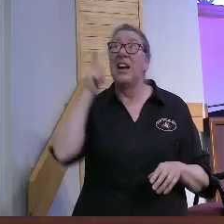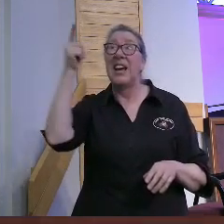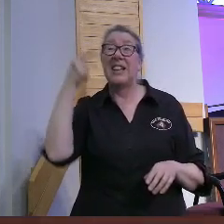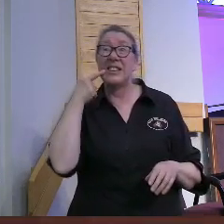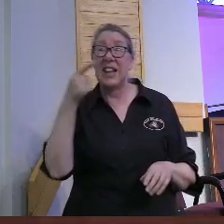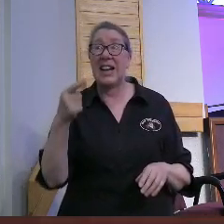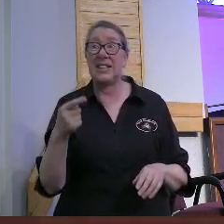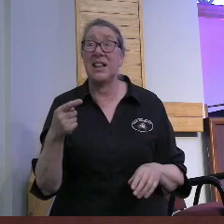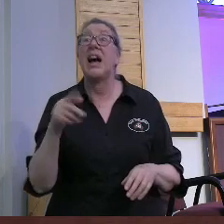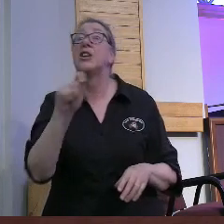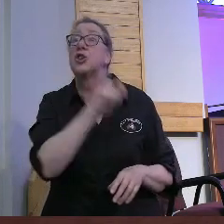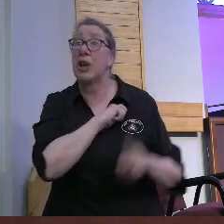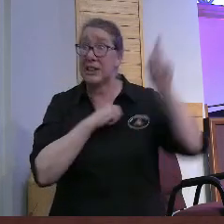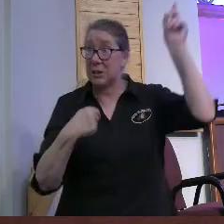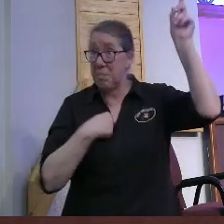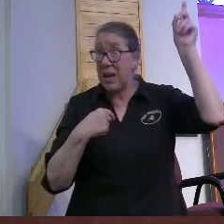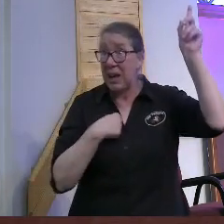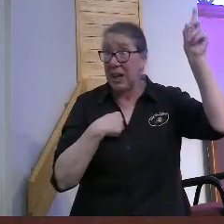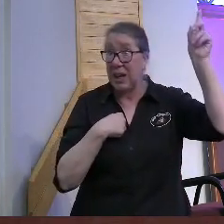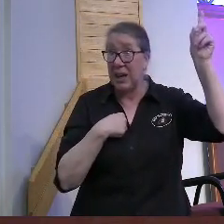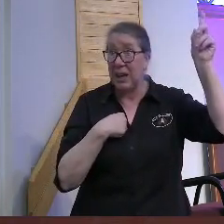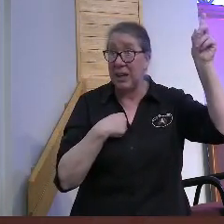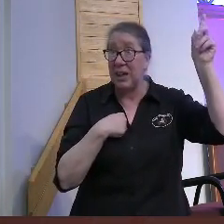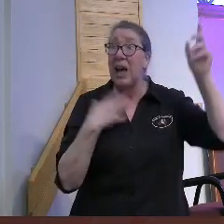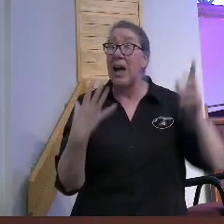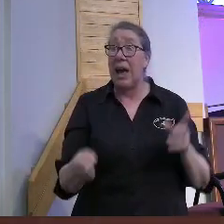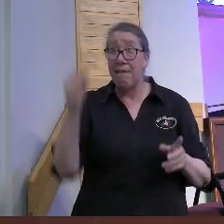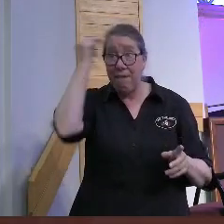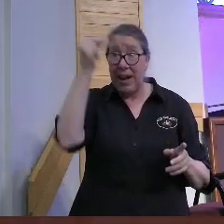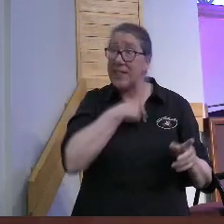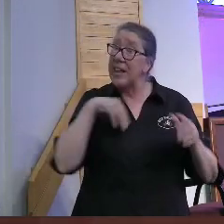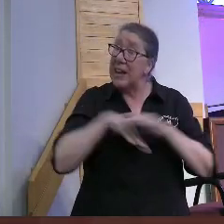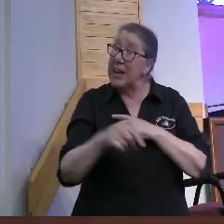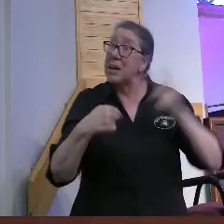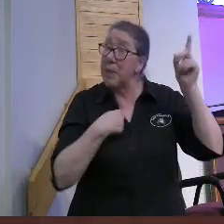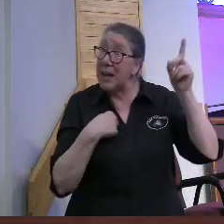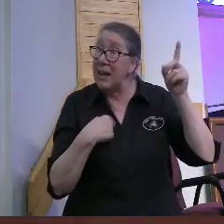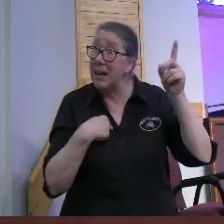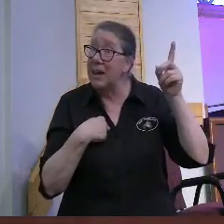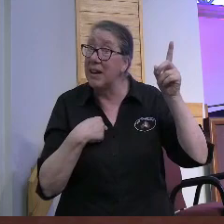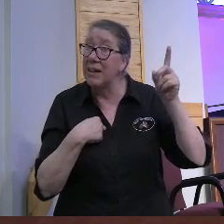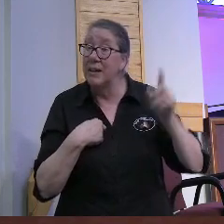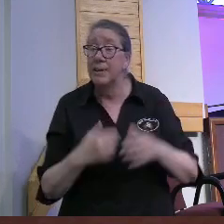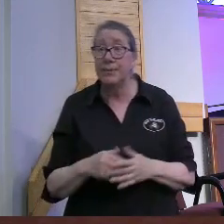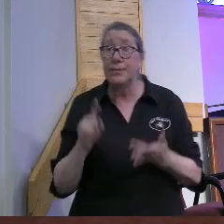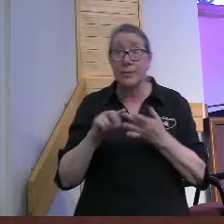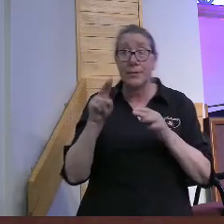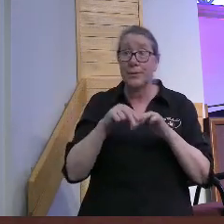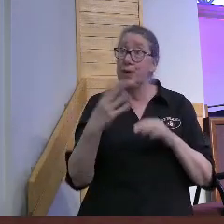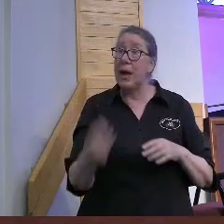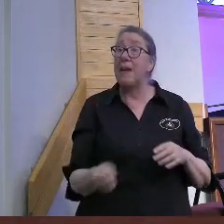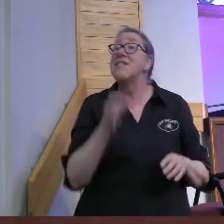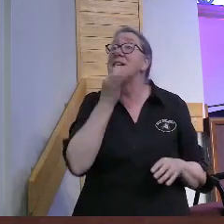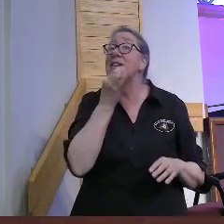Faith in God. If we have little faith, it's because we're operating on a small understanding of God. If we've got little faith,